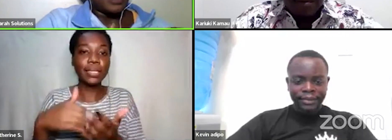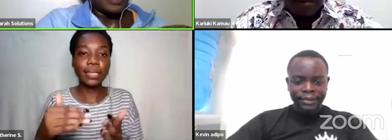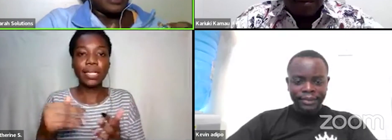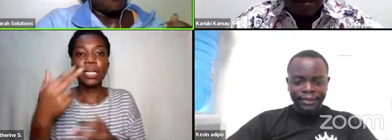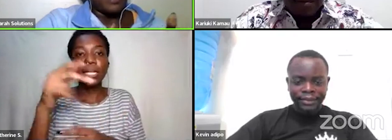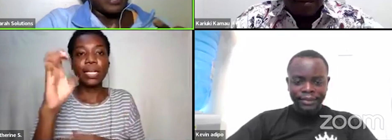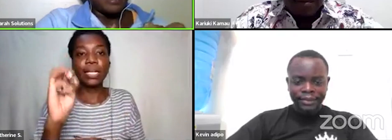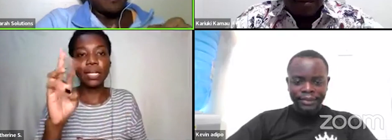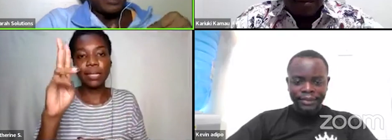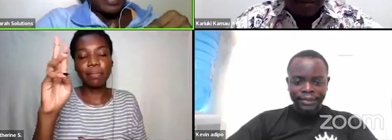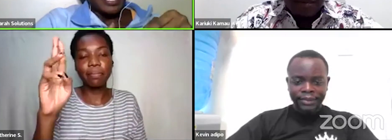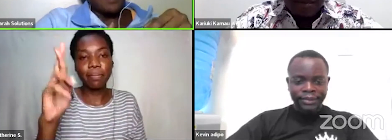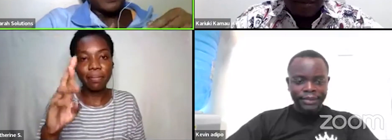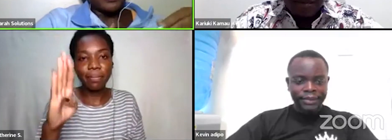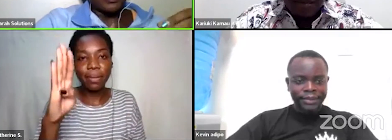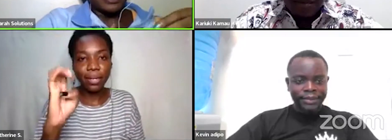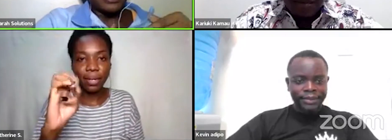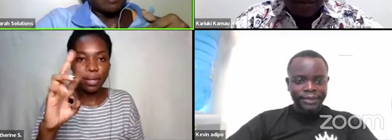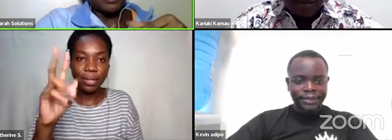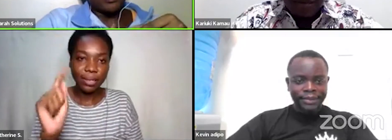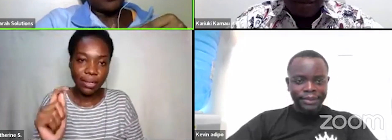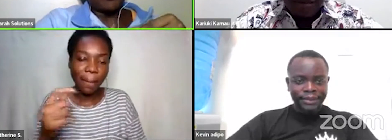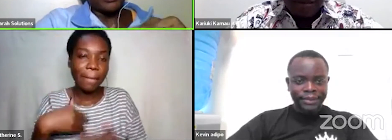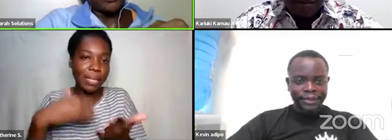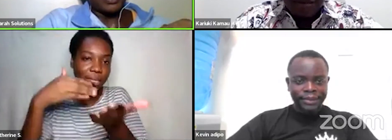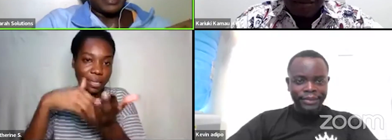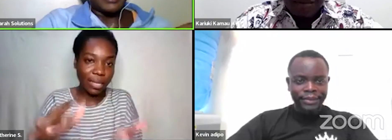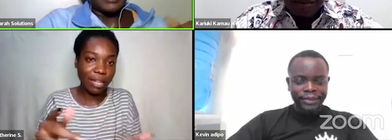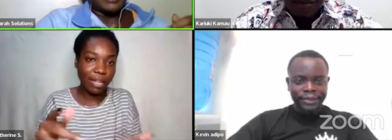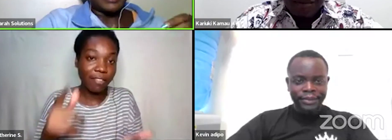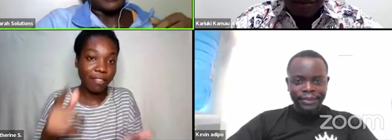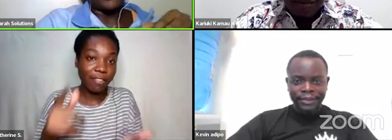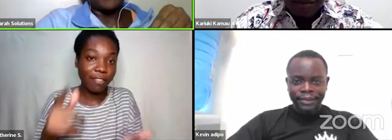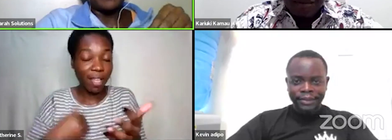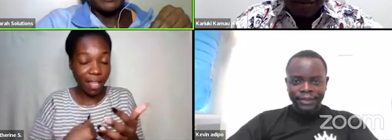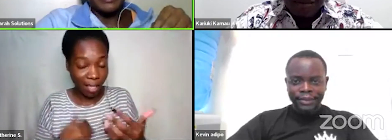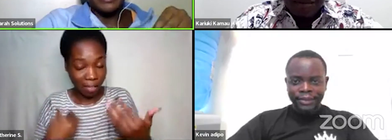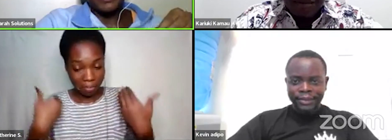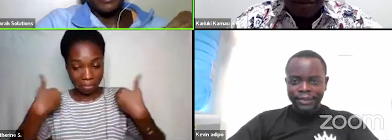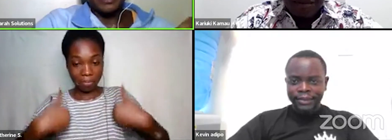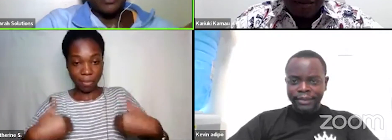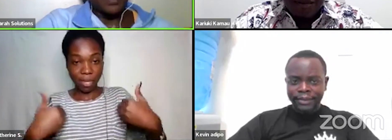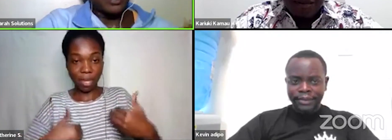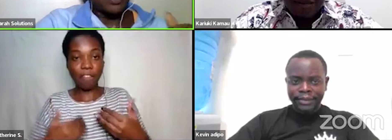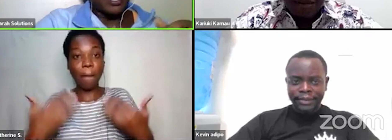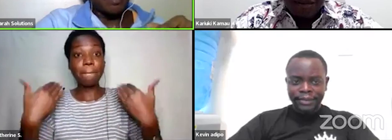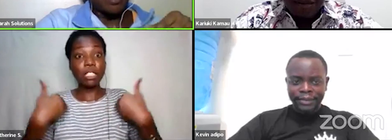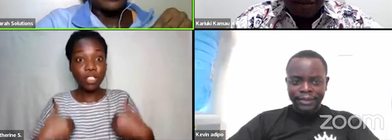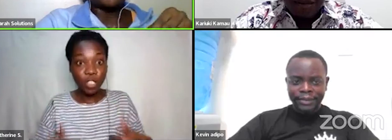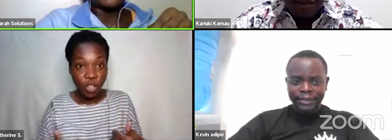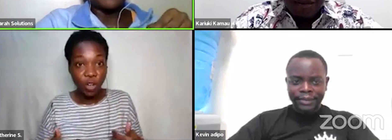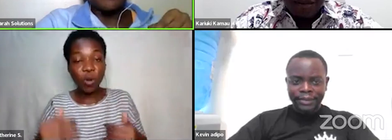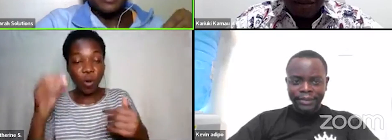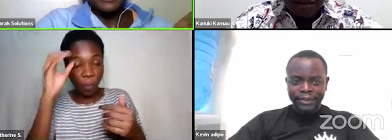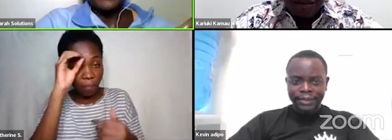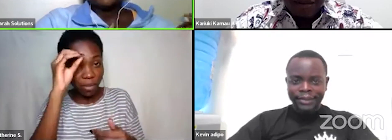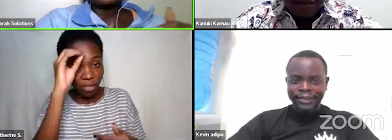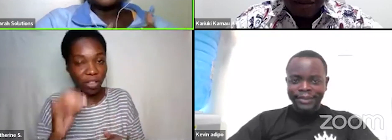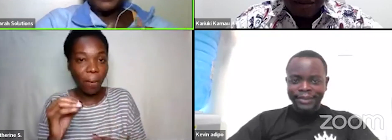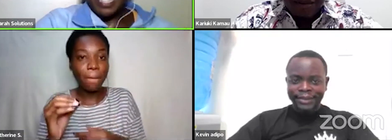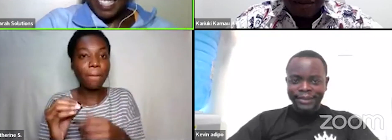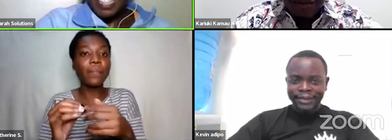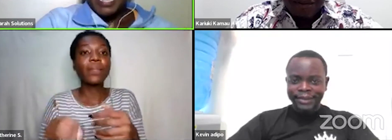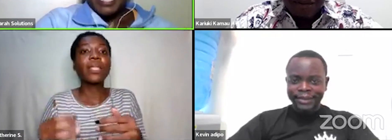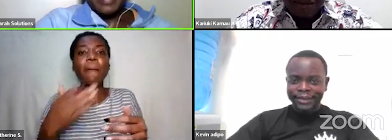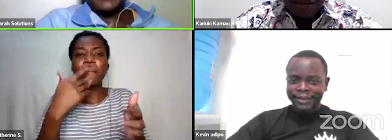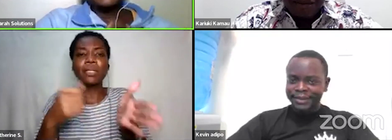day because we sent the flyer. I personally, as a personal opinion, I think it should be listed in the 1,000 ways to die, because sometimes,